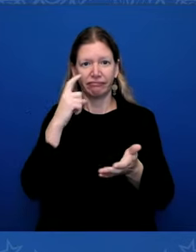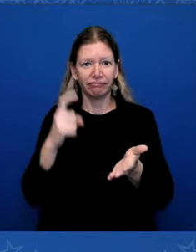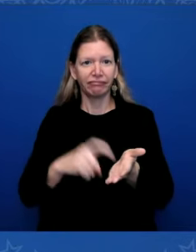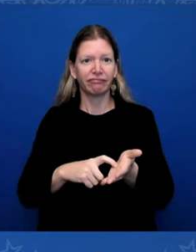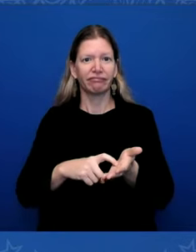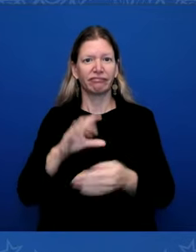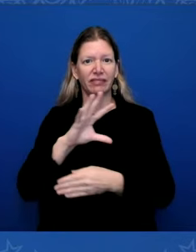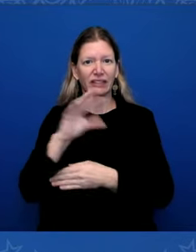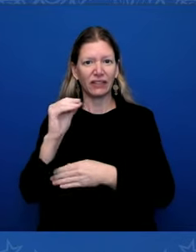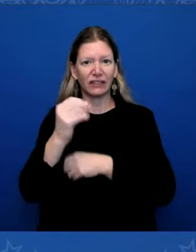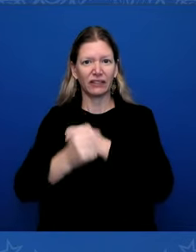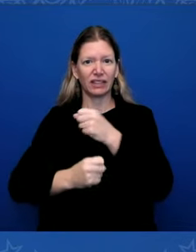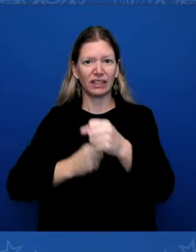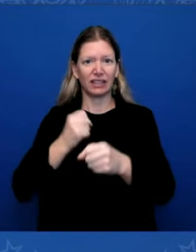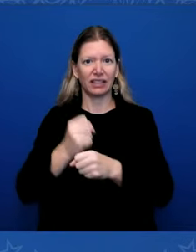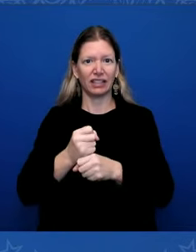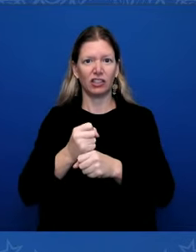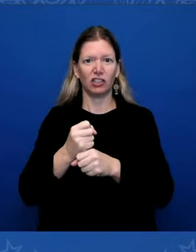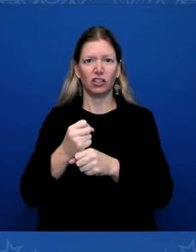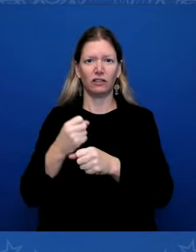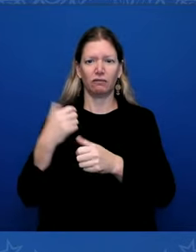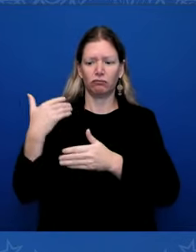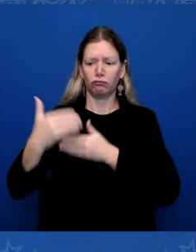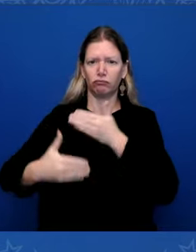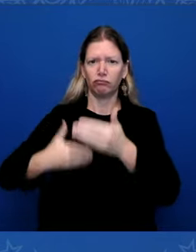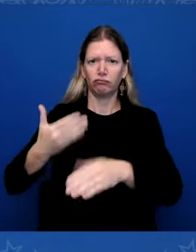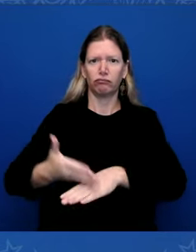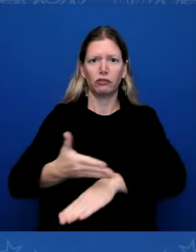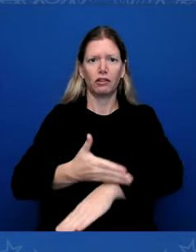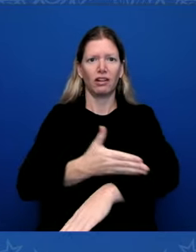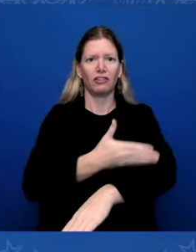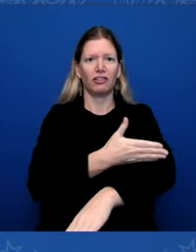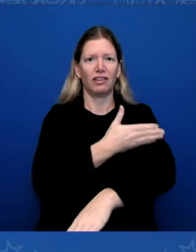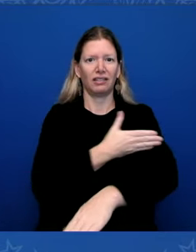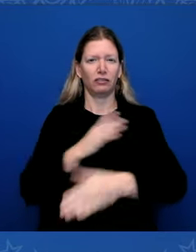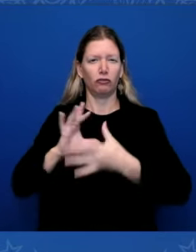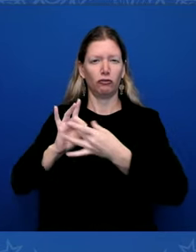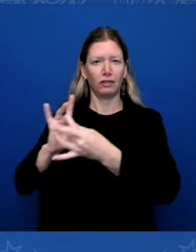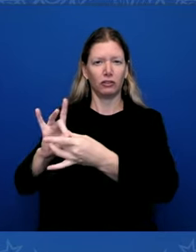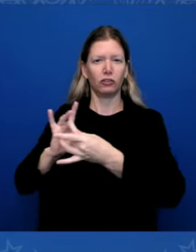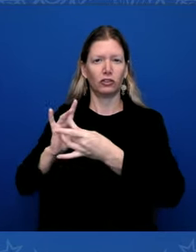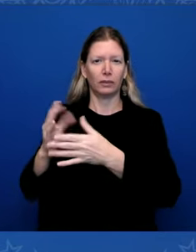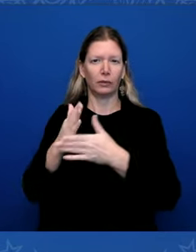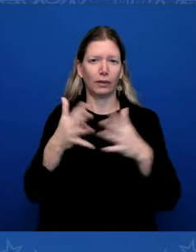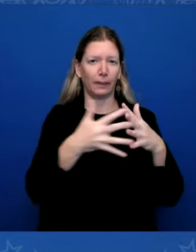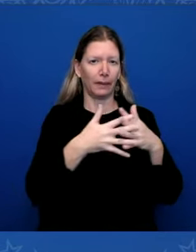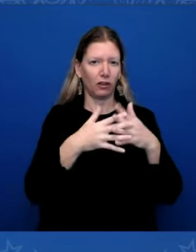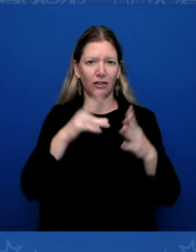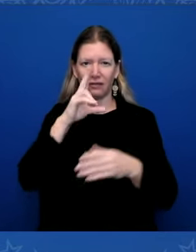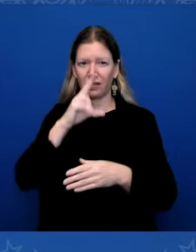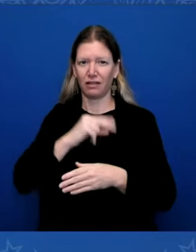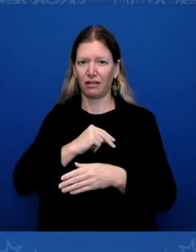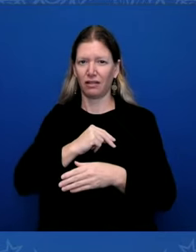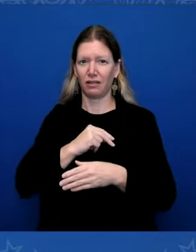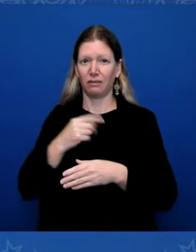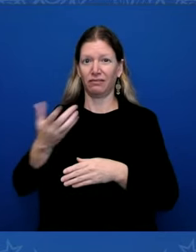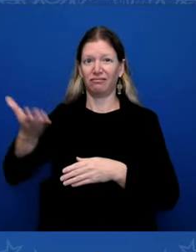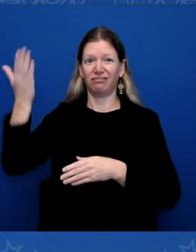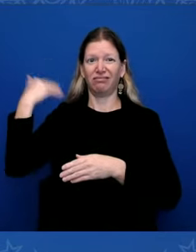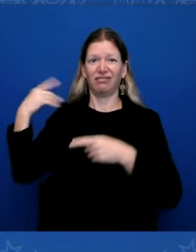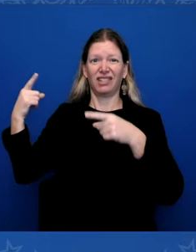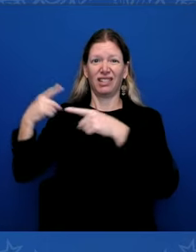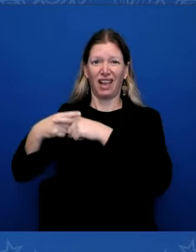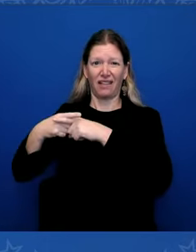to normalization. This is a new elevated status that will be a force for prosperity and security in one of the most